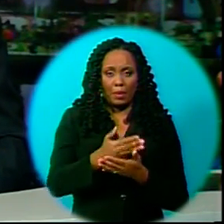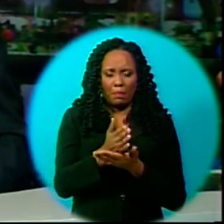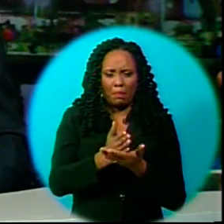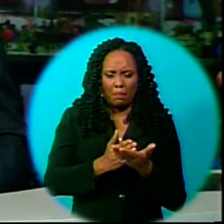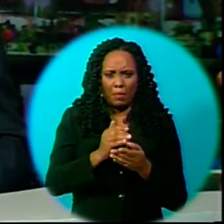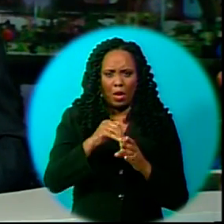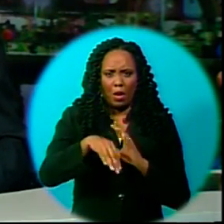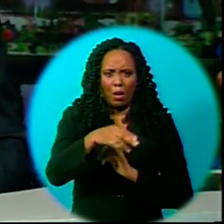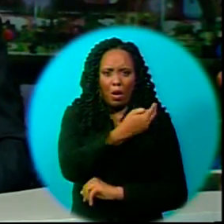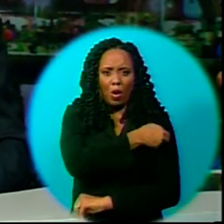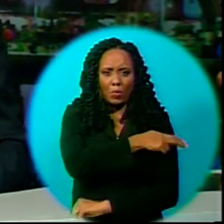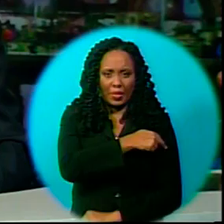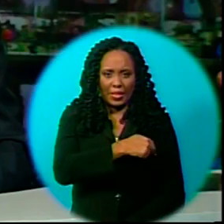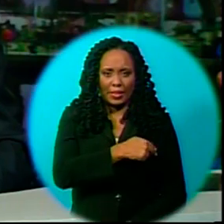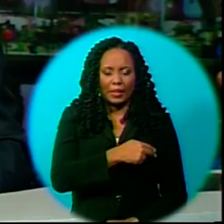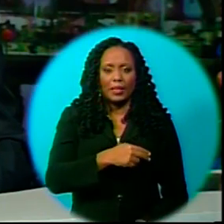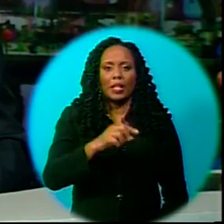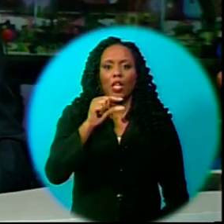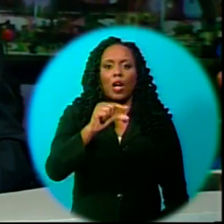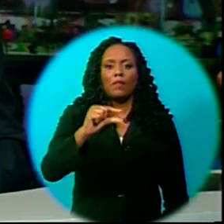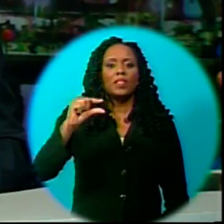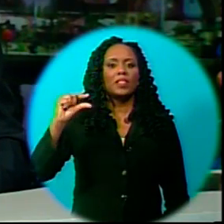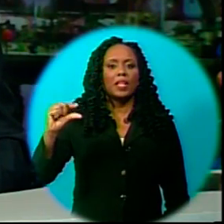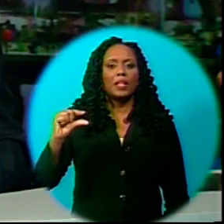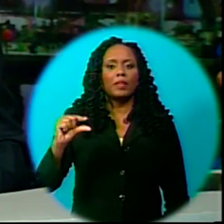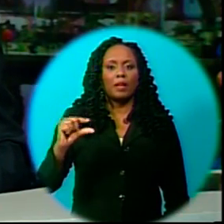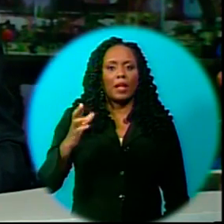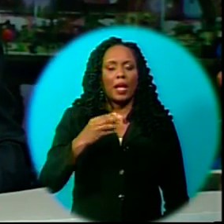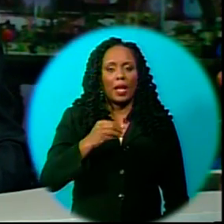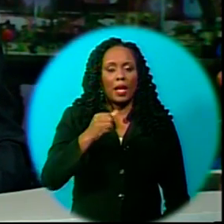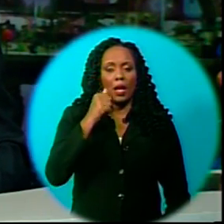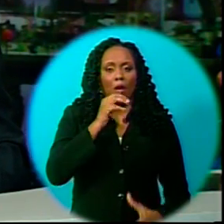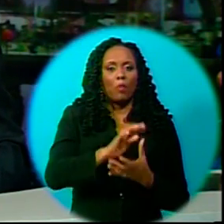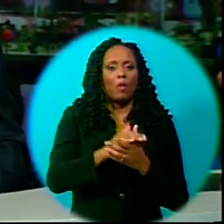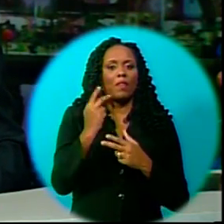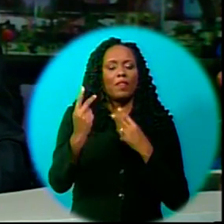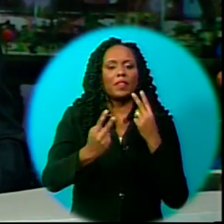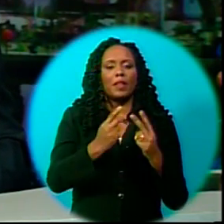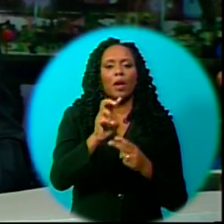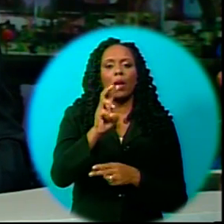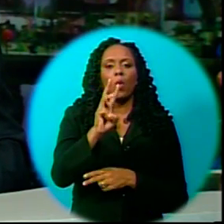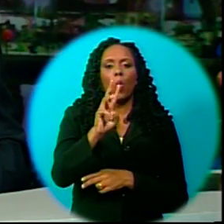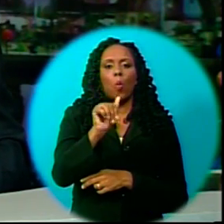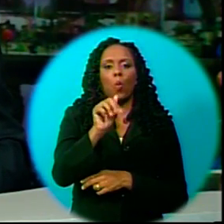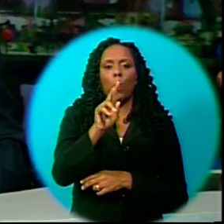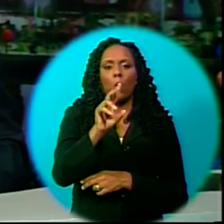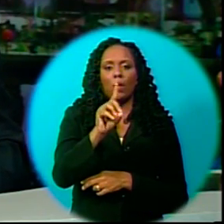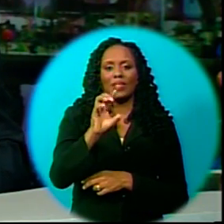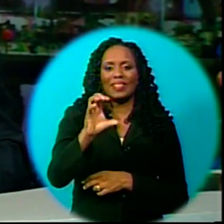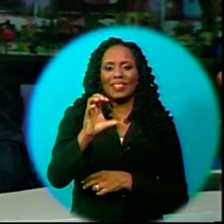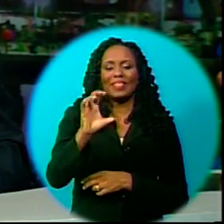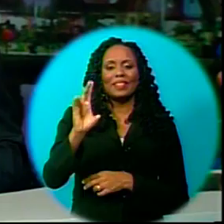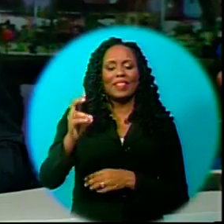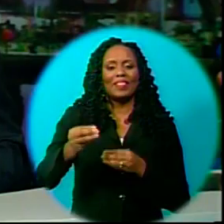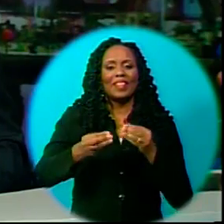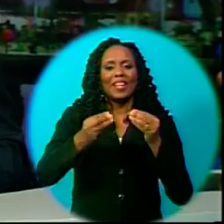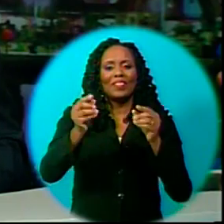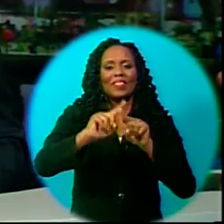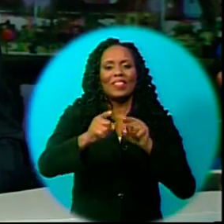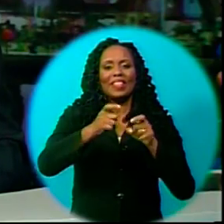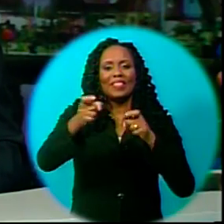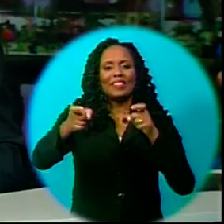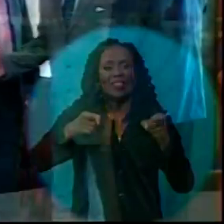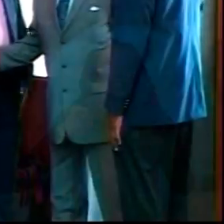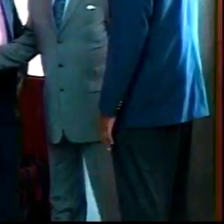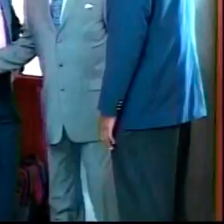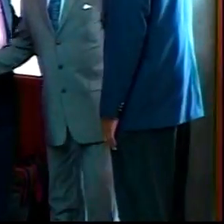today when Governor General Sir Elliot Belgrave and Lady Belgrave visited Ward C7 and handed out wrapped gifts.